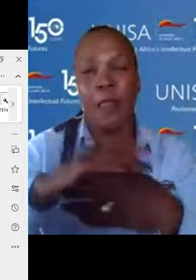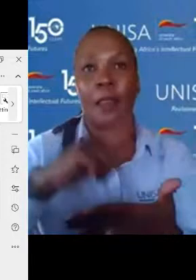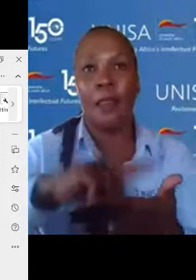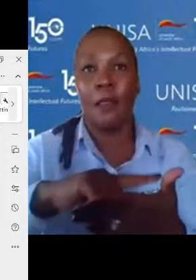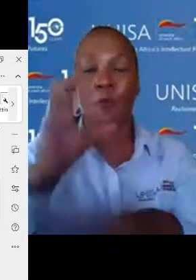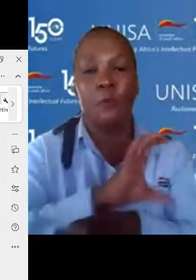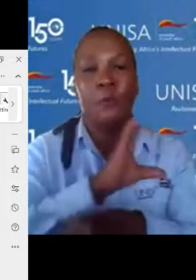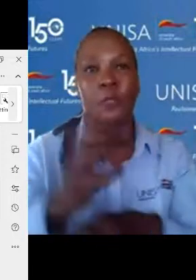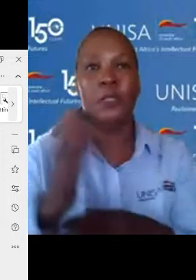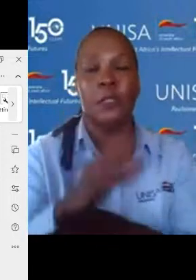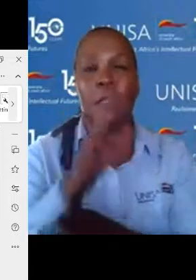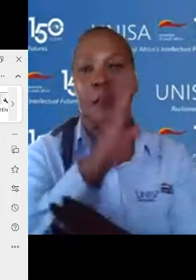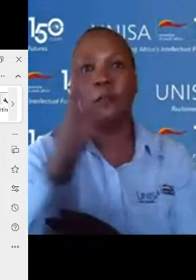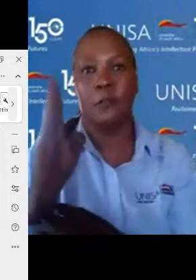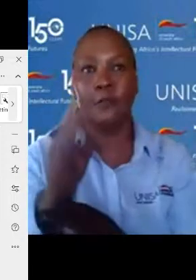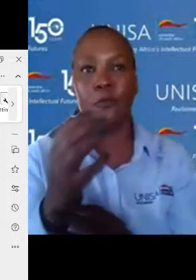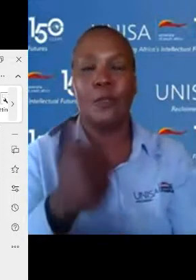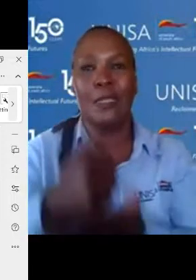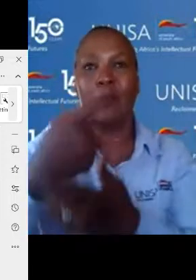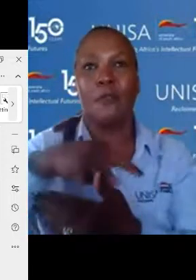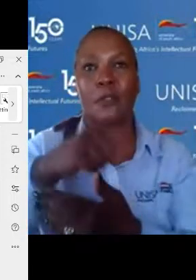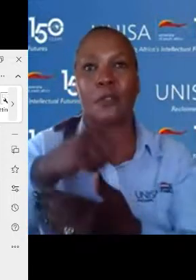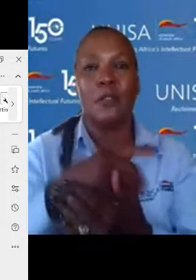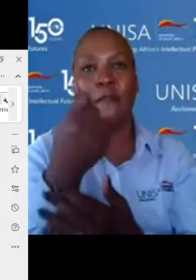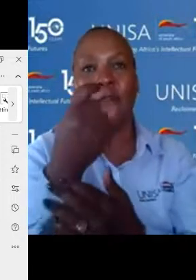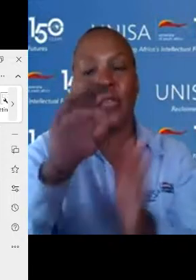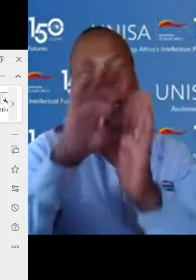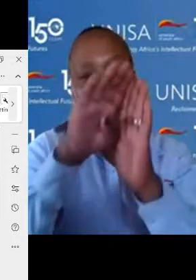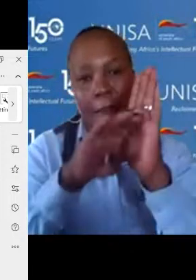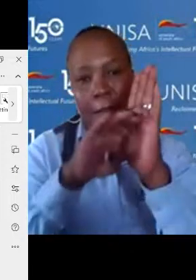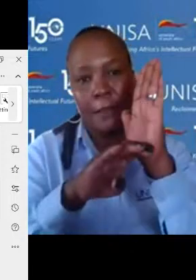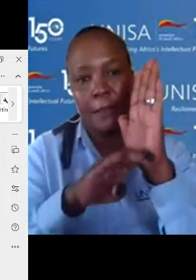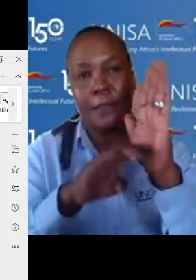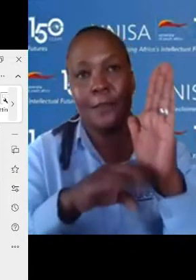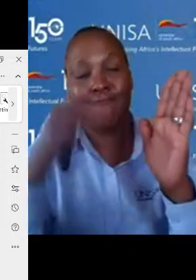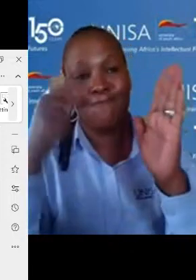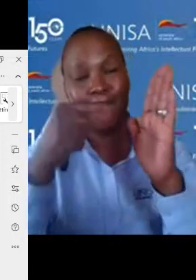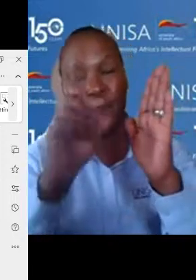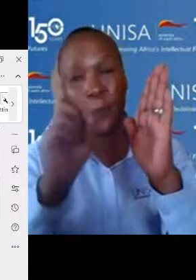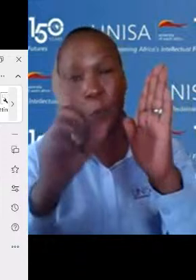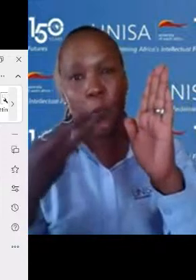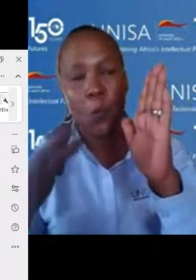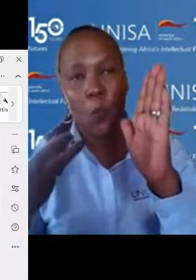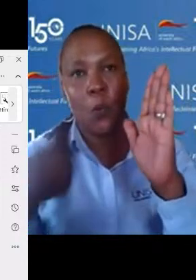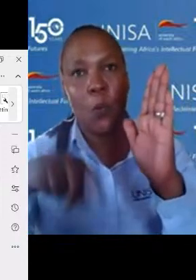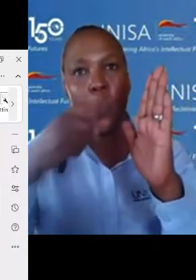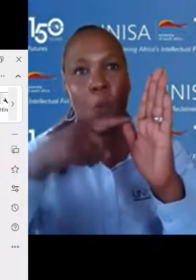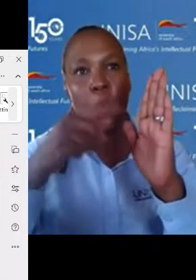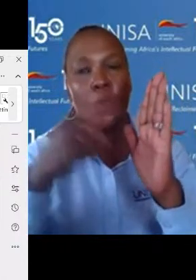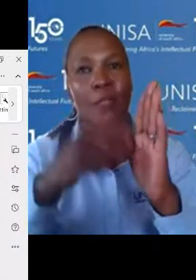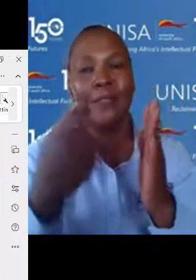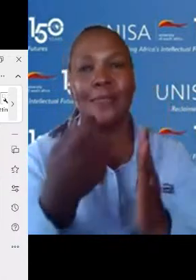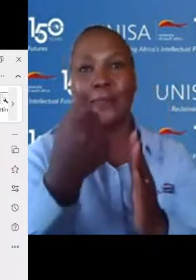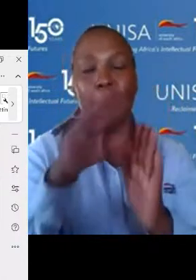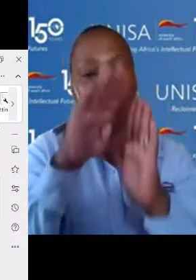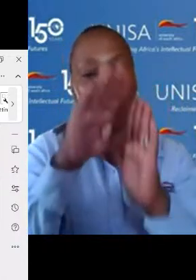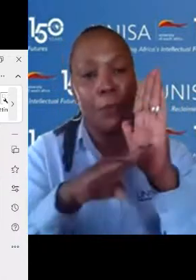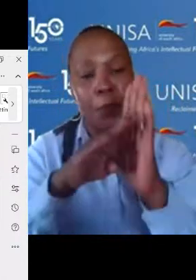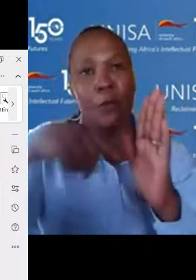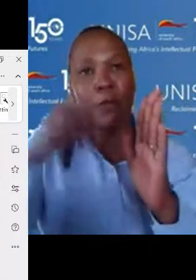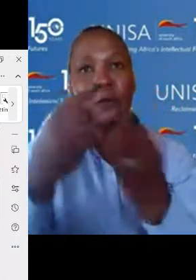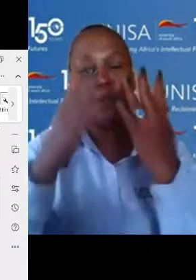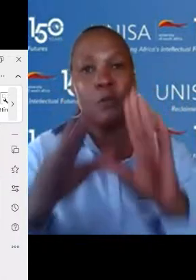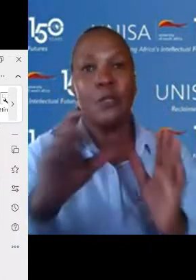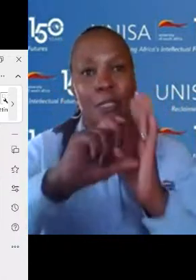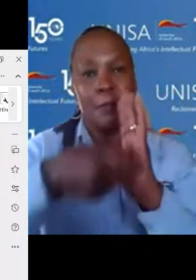fee reduction. A fee reduction, it is a discount given to students with